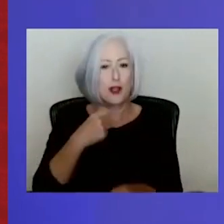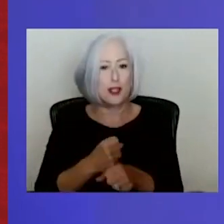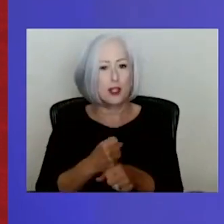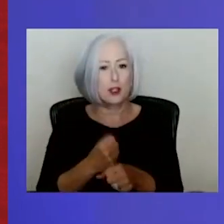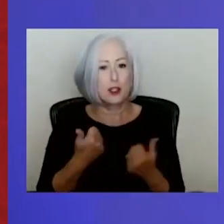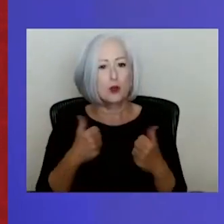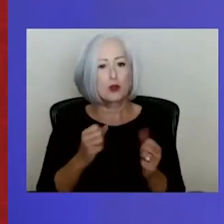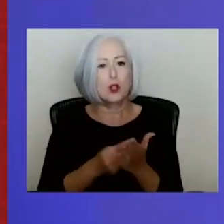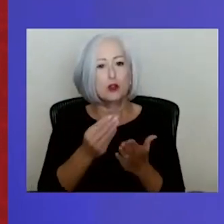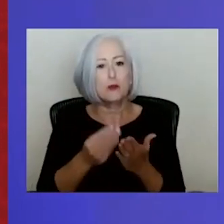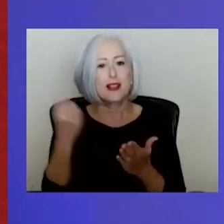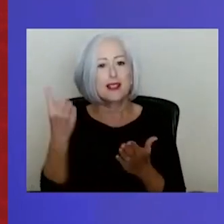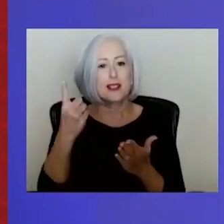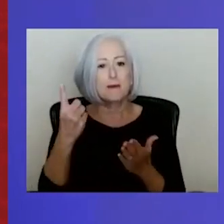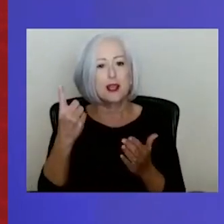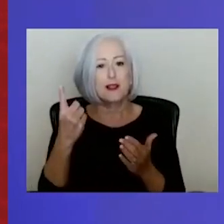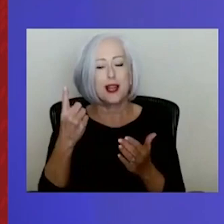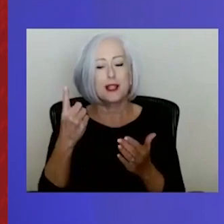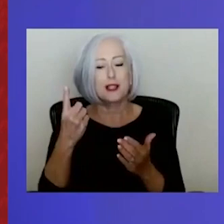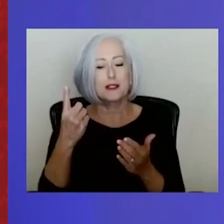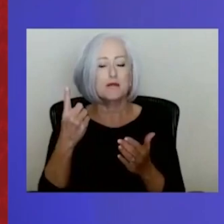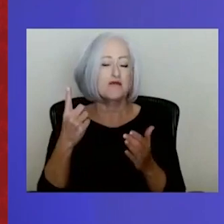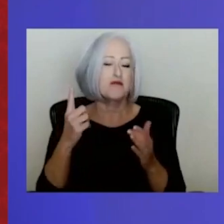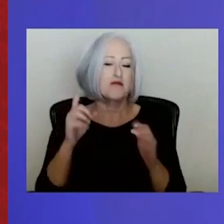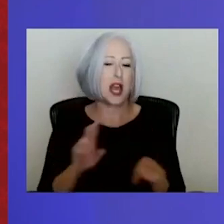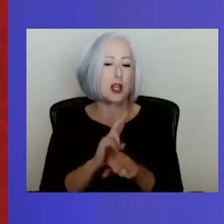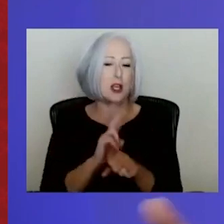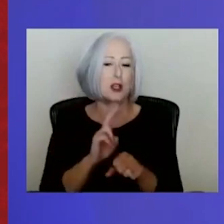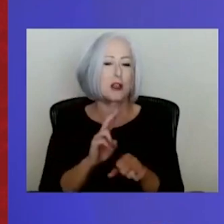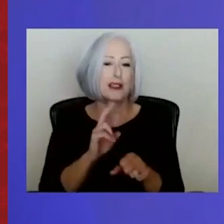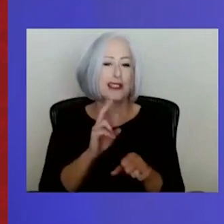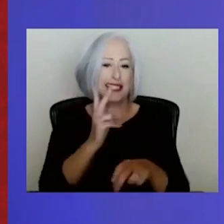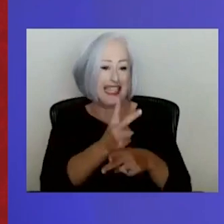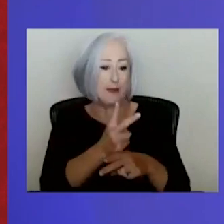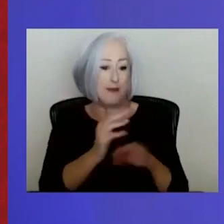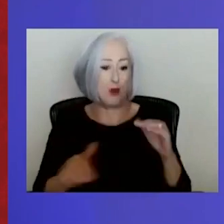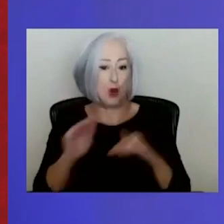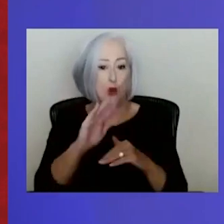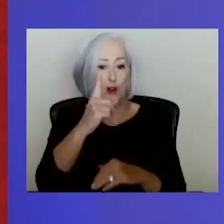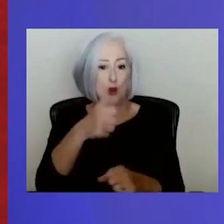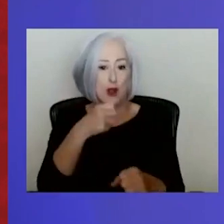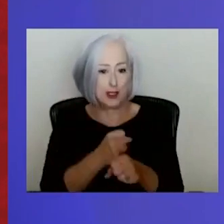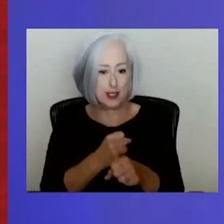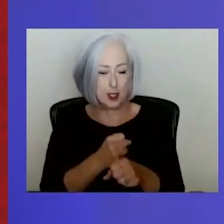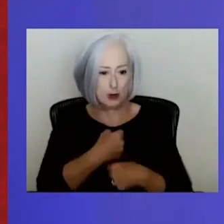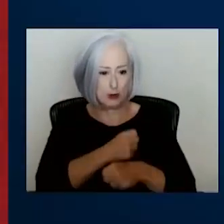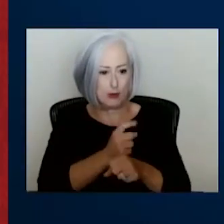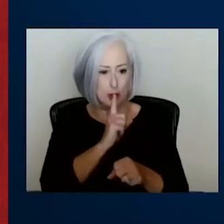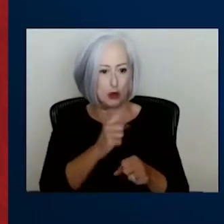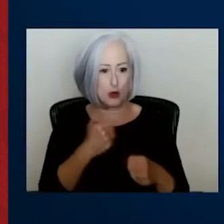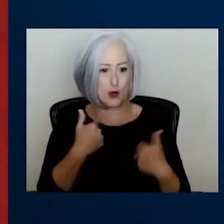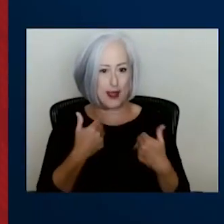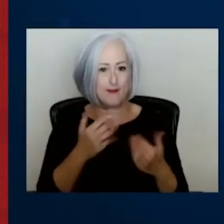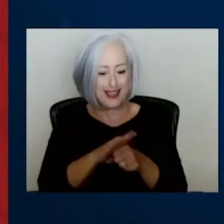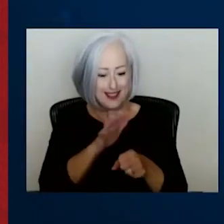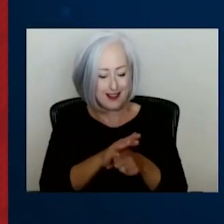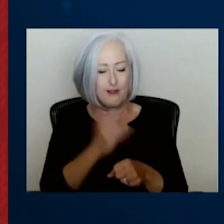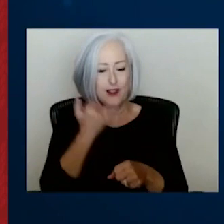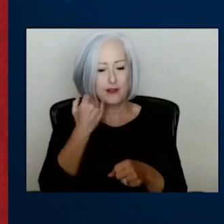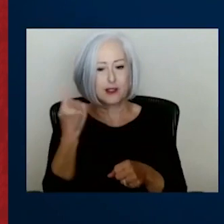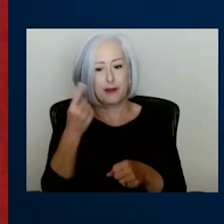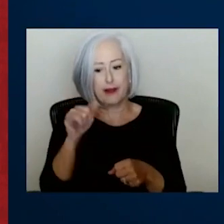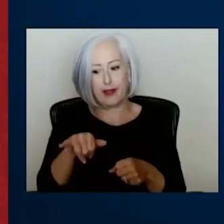of expiration dating, which allows us to have adequate supply on hand to weather things like this. And Mary wants to know,